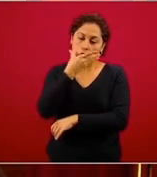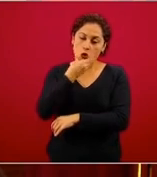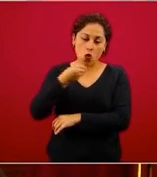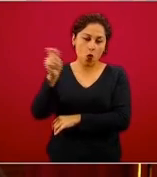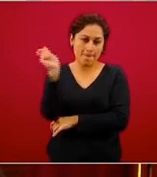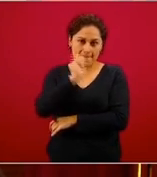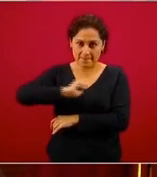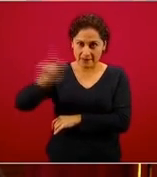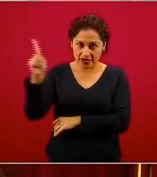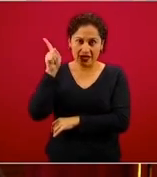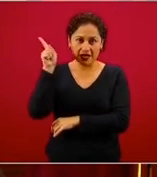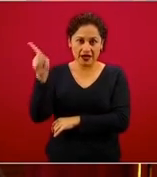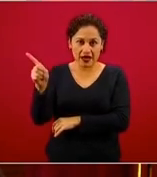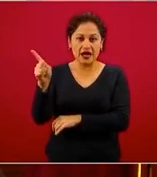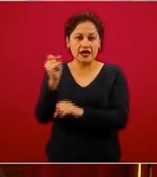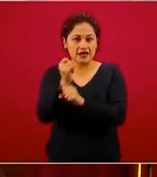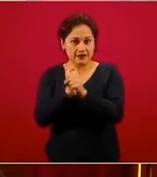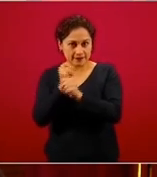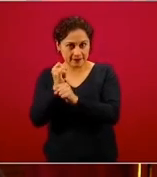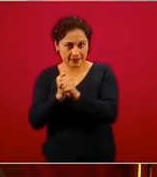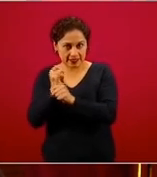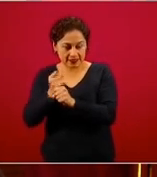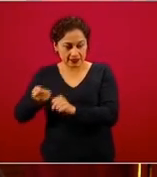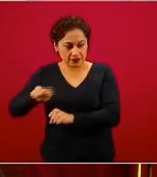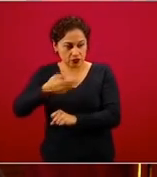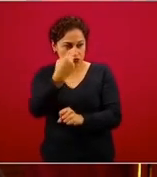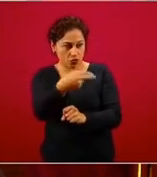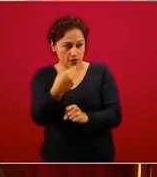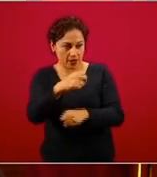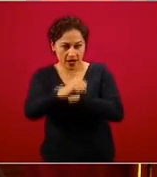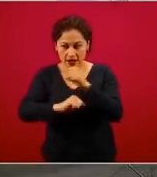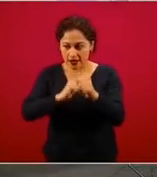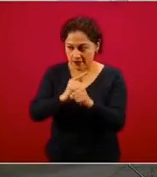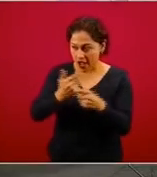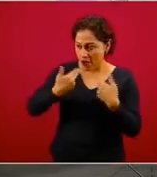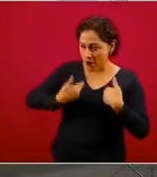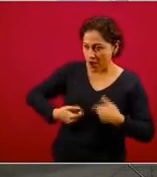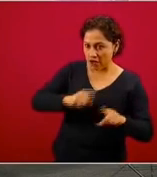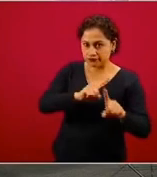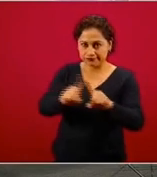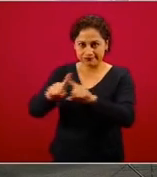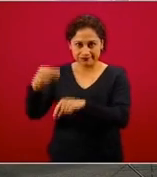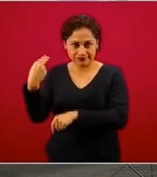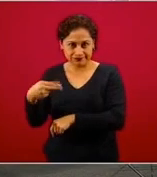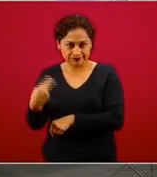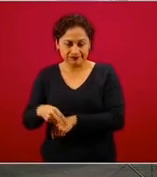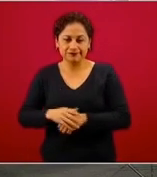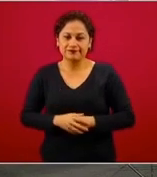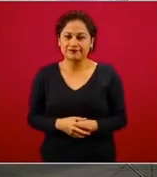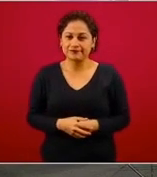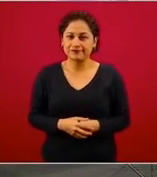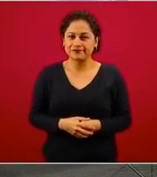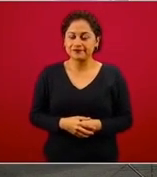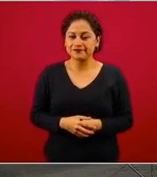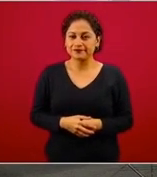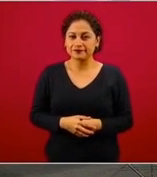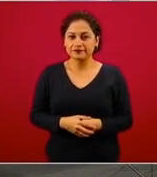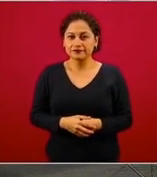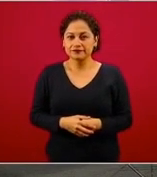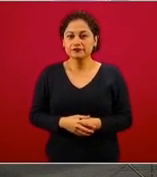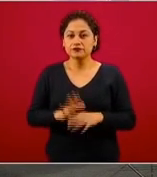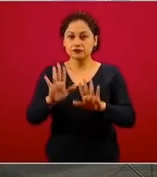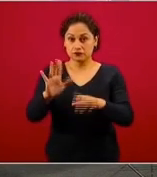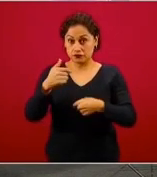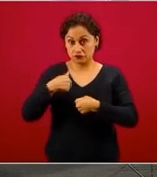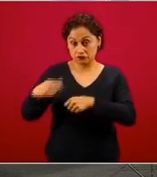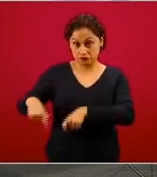selection that was condujo a la organización de los first seres vivos. enunciated by En la siguiente that imagen, y voy a famous tratar de hacerlo rápido, taxonomist señala